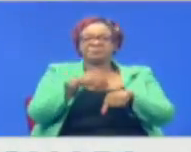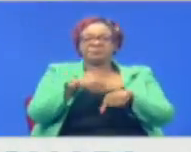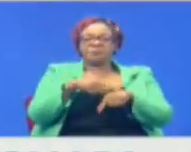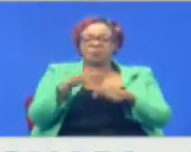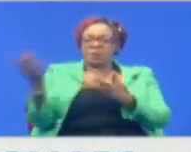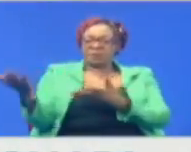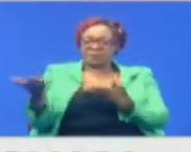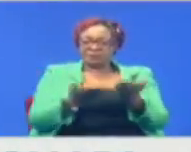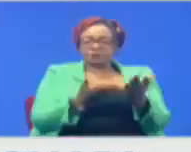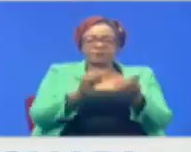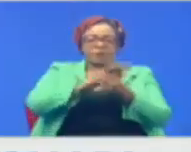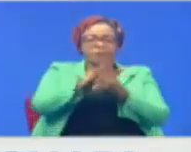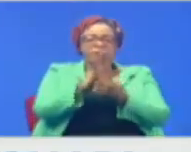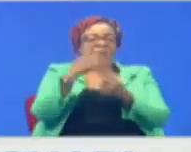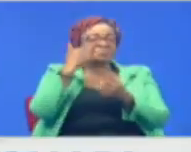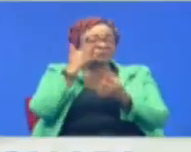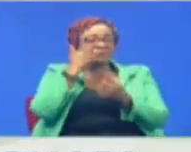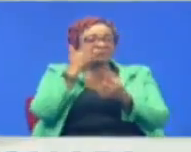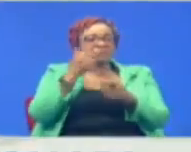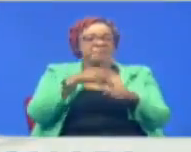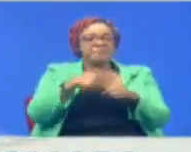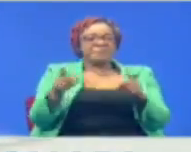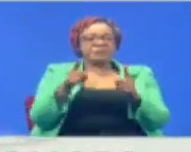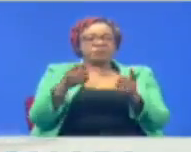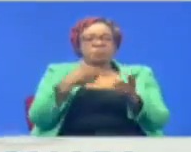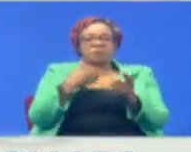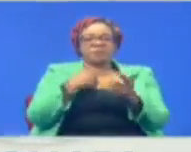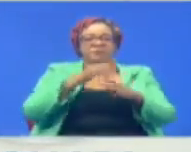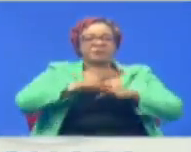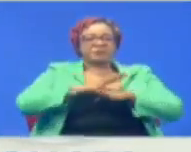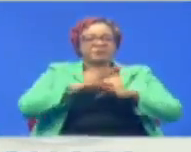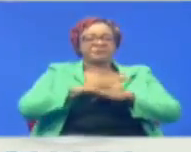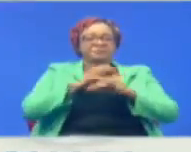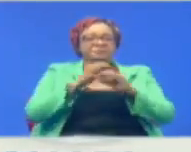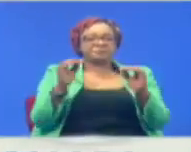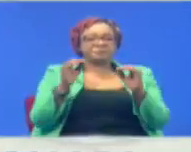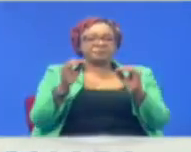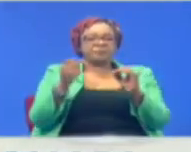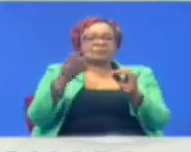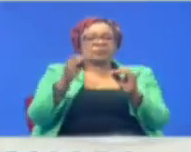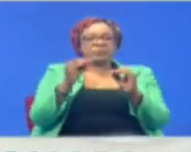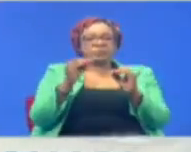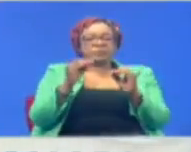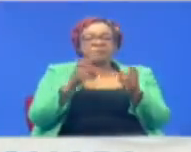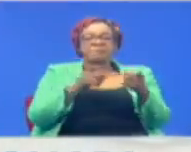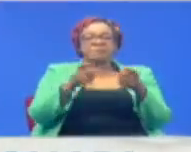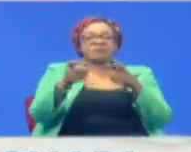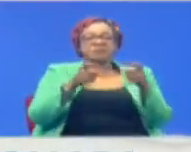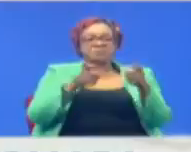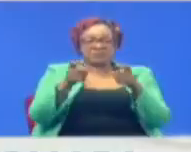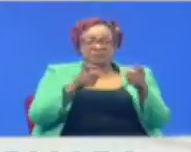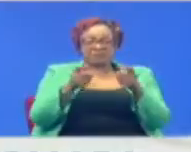COVID patient and we have been short or in lack. So I think the management has been so